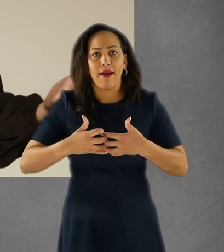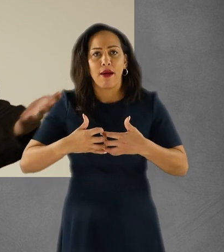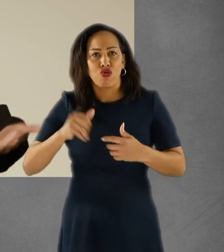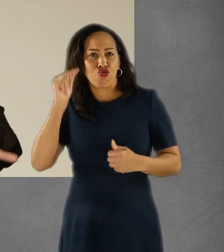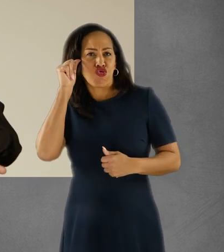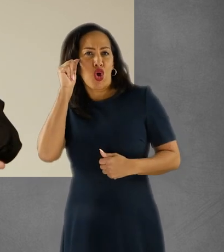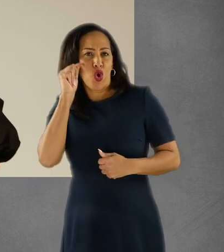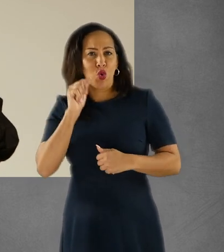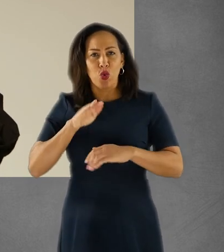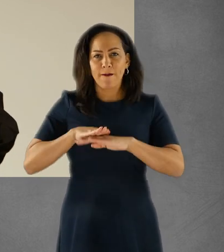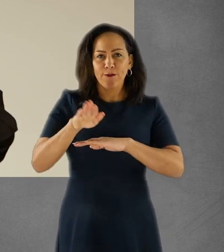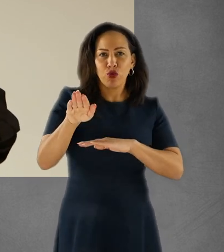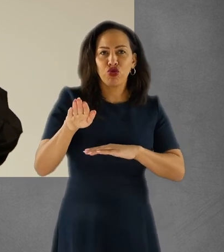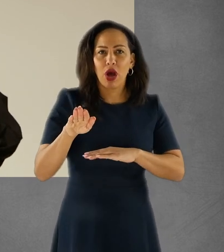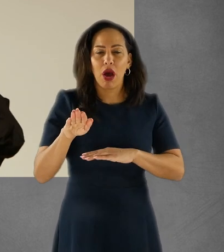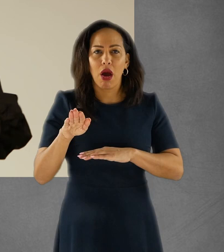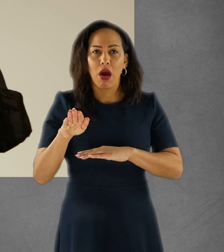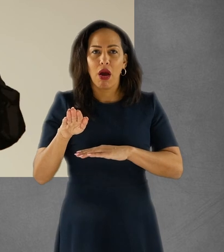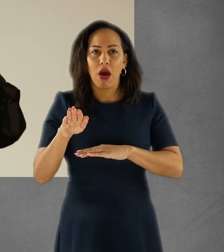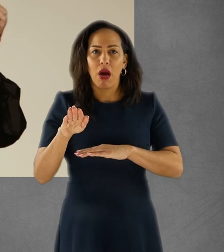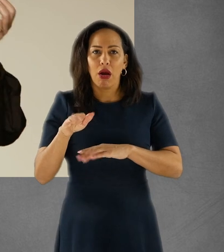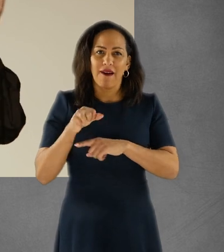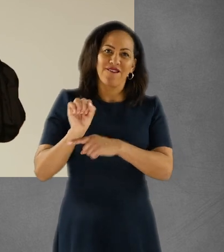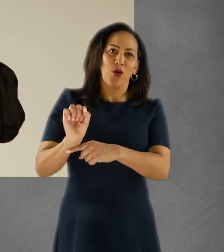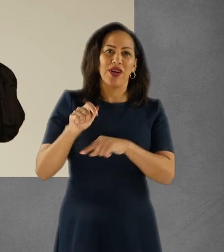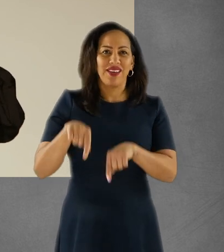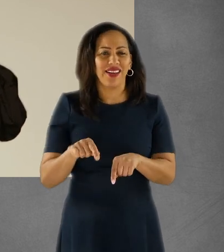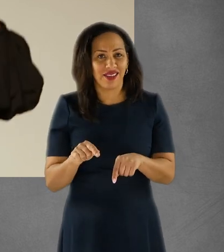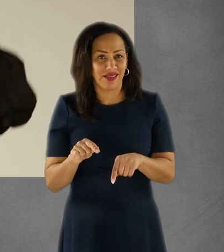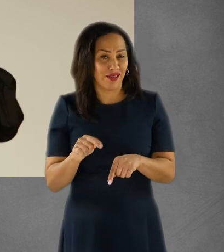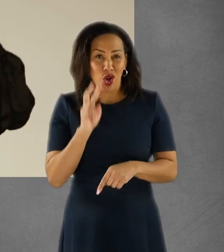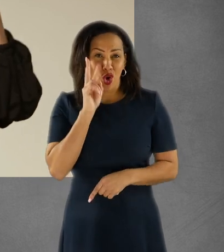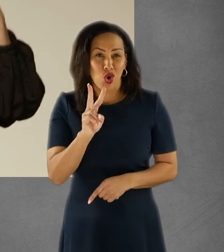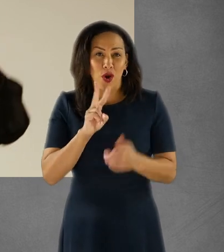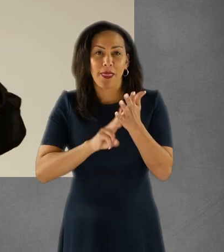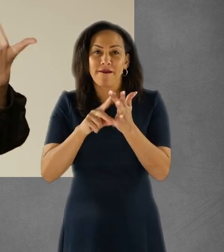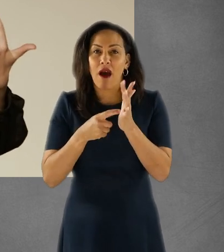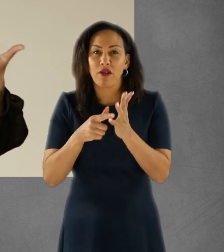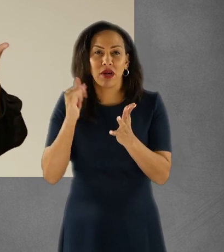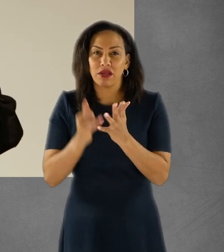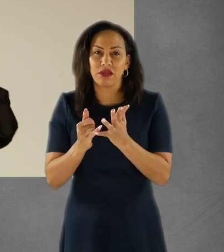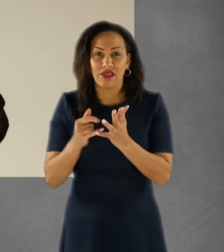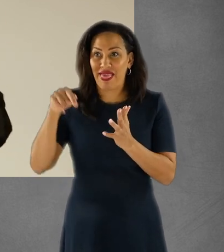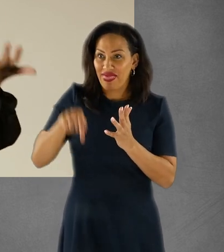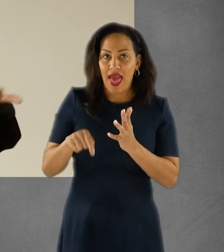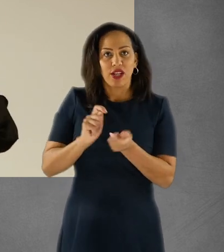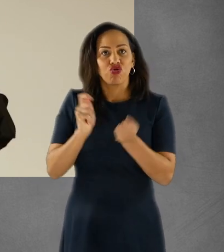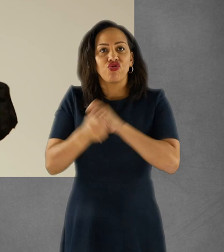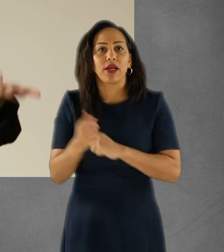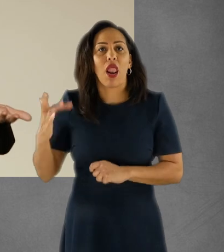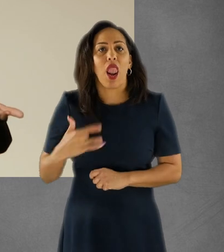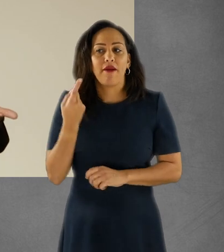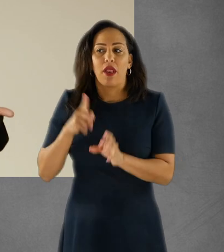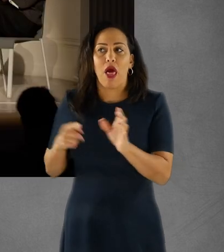all of our lives completely for the past year. So there's kind of, there's other things in biology